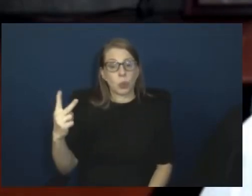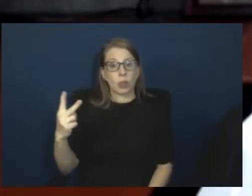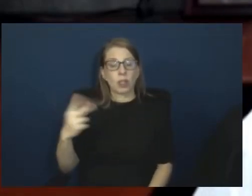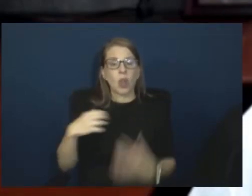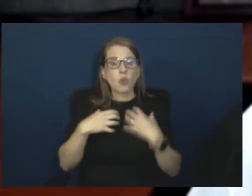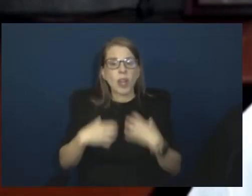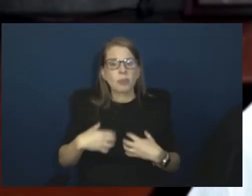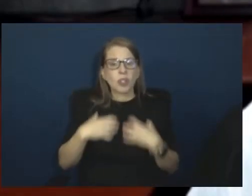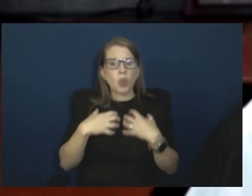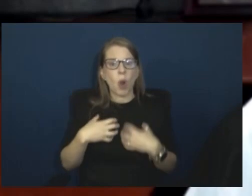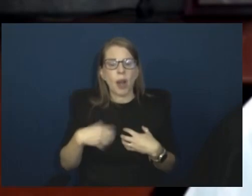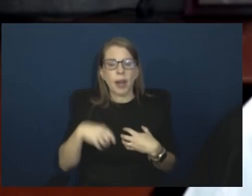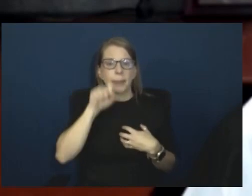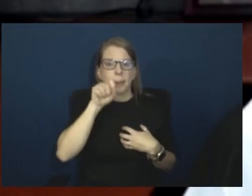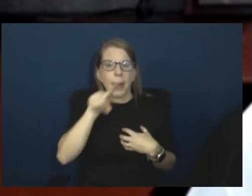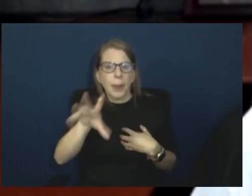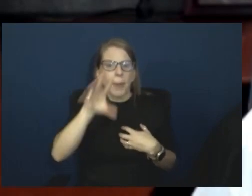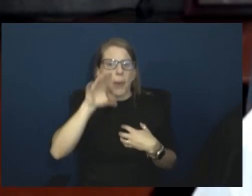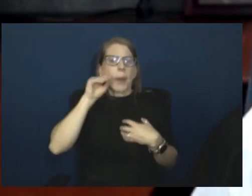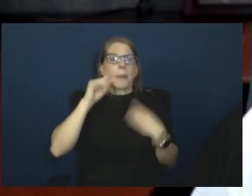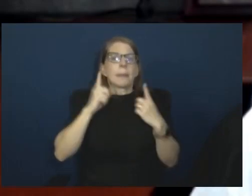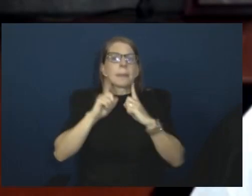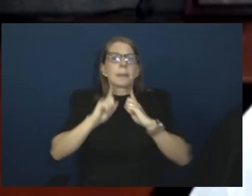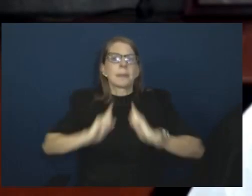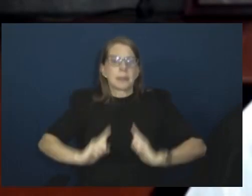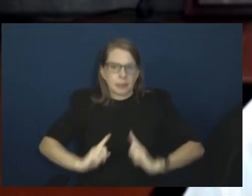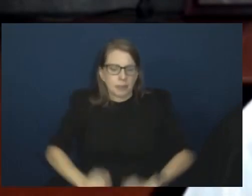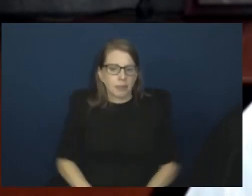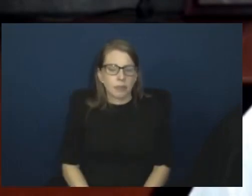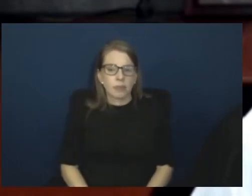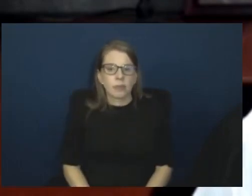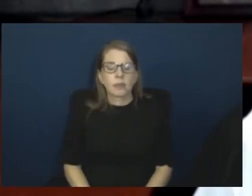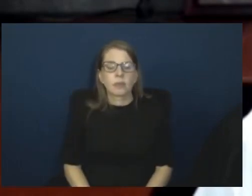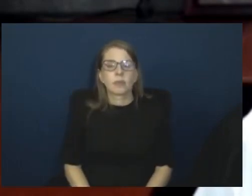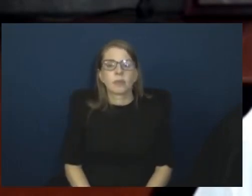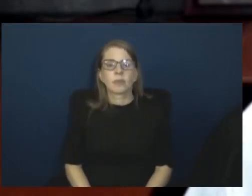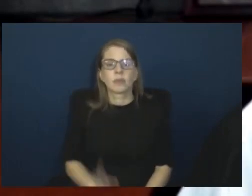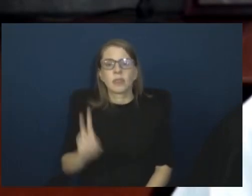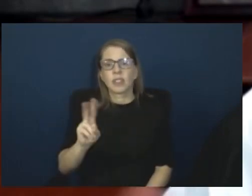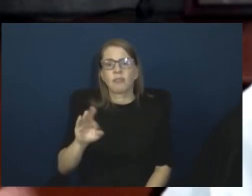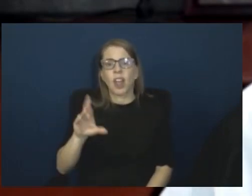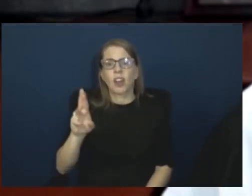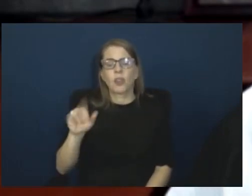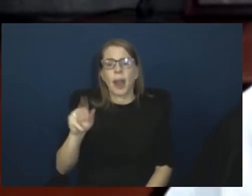pathogen. And it's not doesn't have a viremic phase, meaning it's not